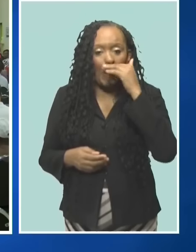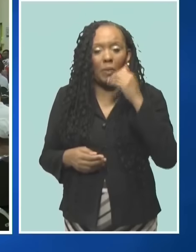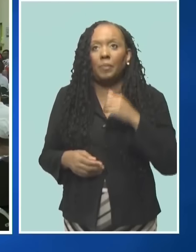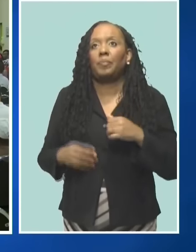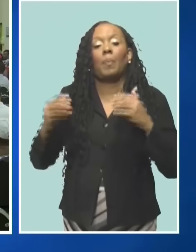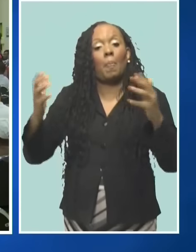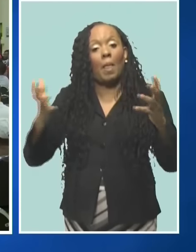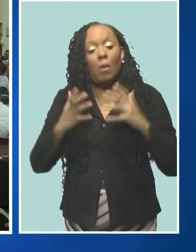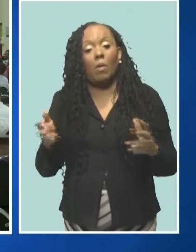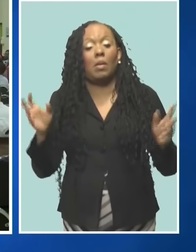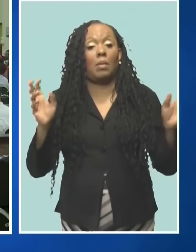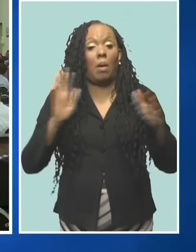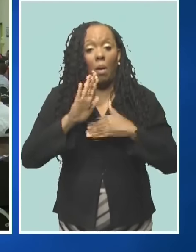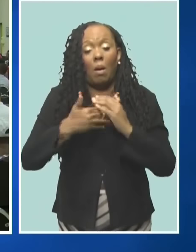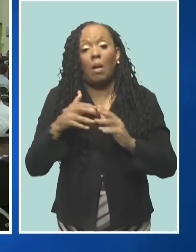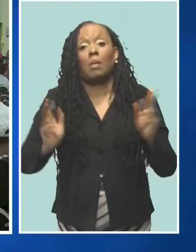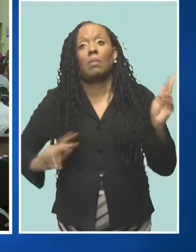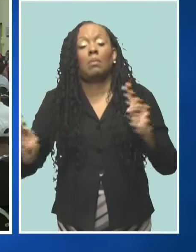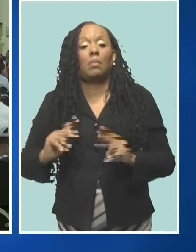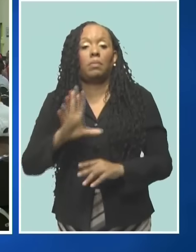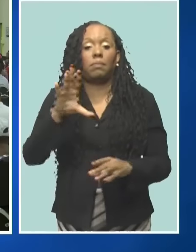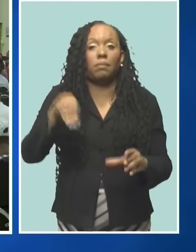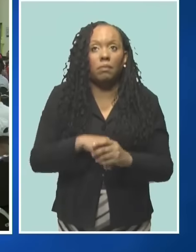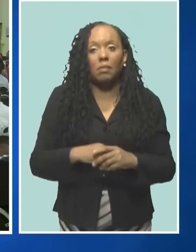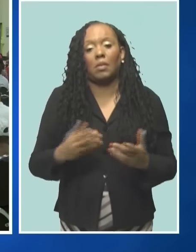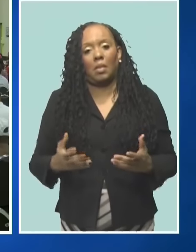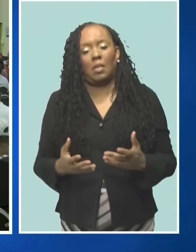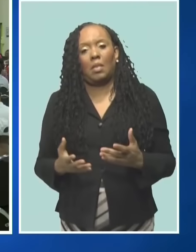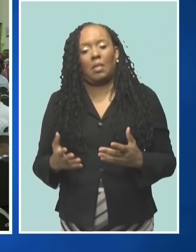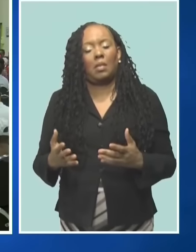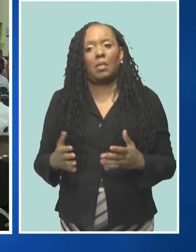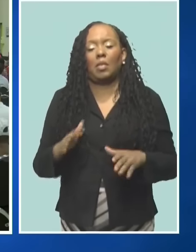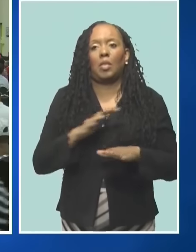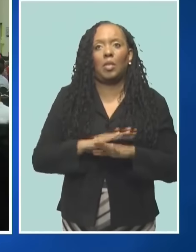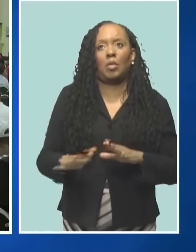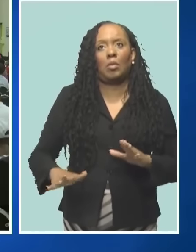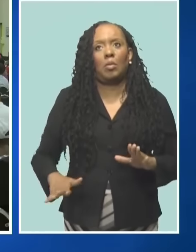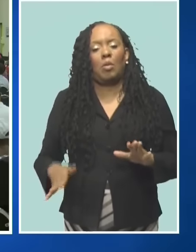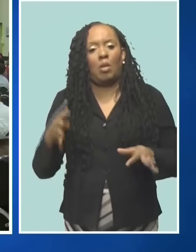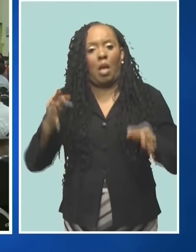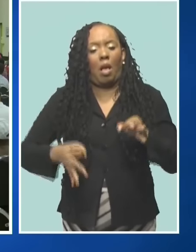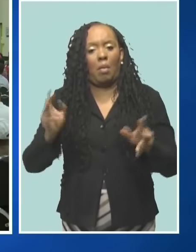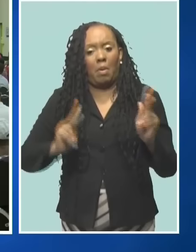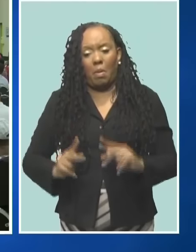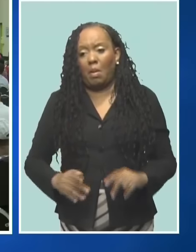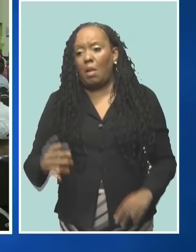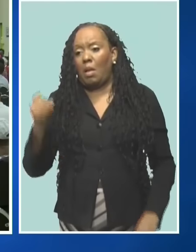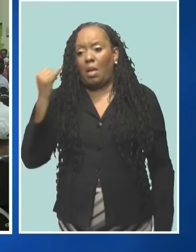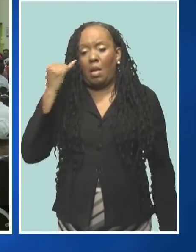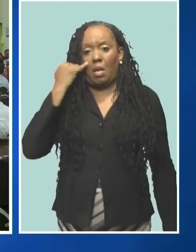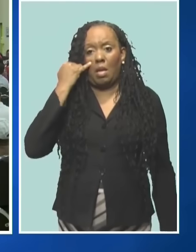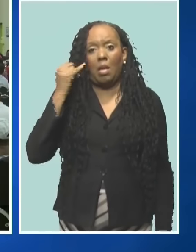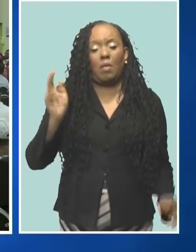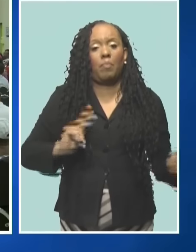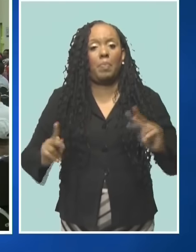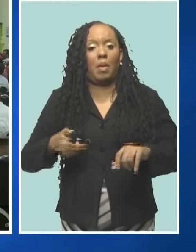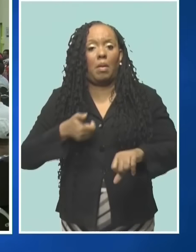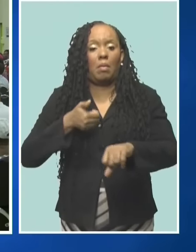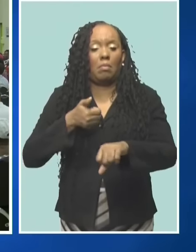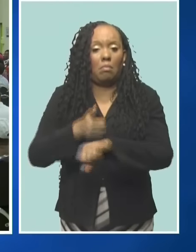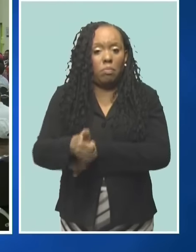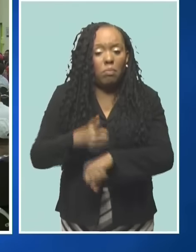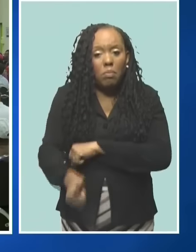who is without sin cast the first stone. True. And secondly, those who have been convicted, there are a whole host of convictions that